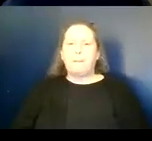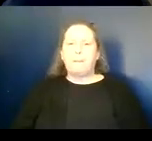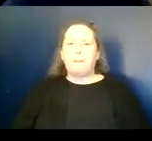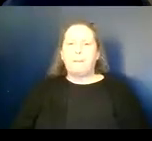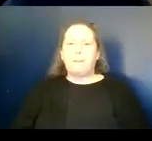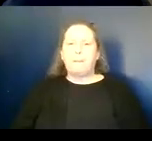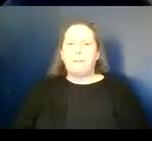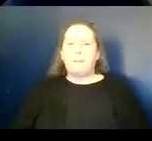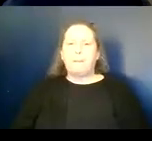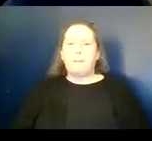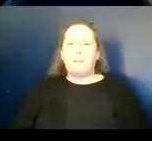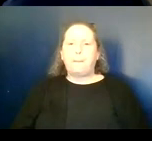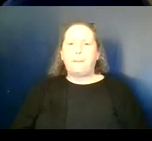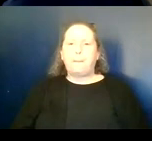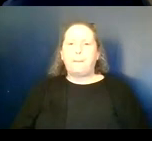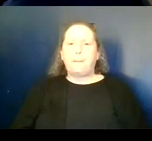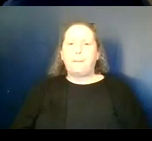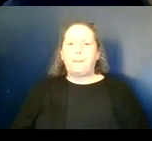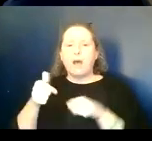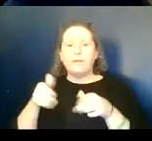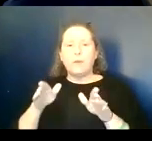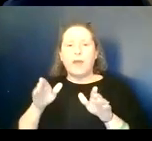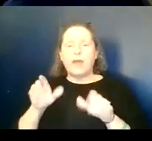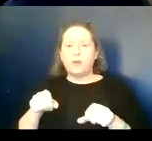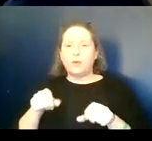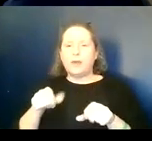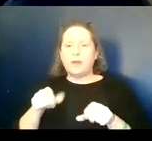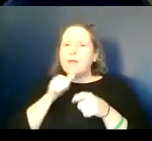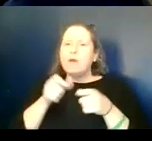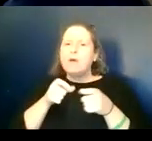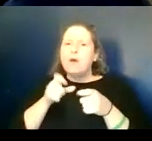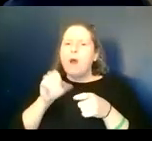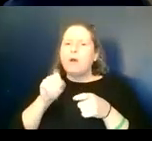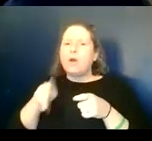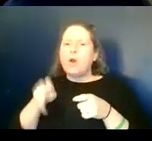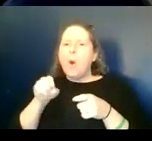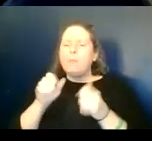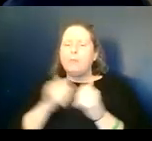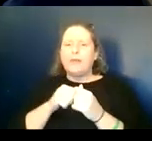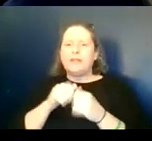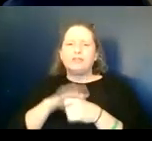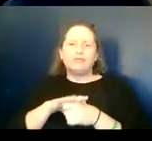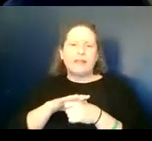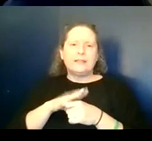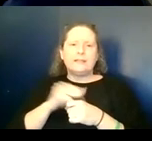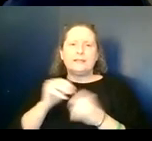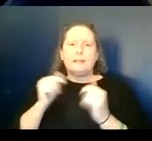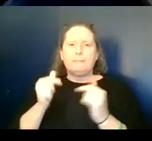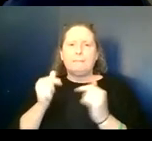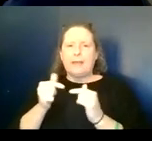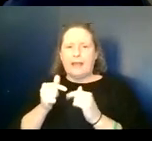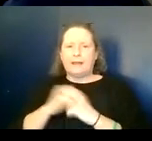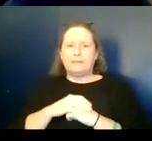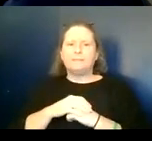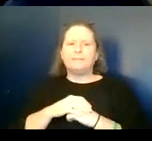there's also another way you could cope with those stresses and pains of the things